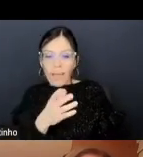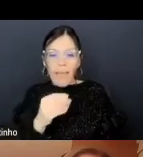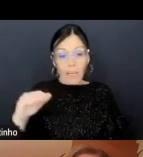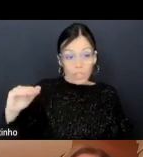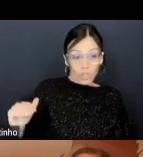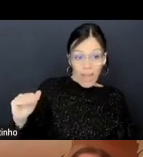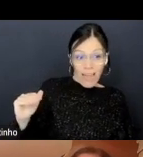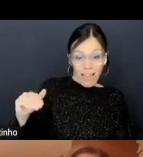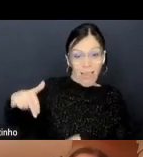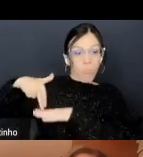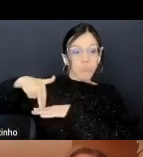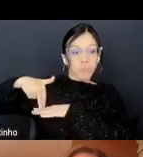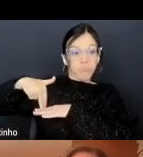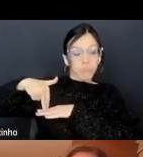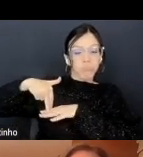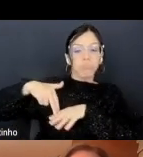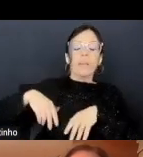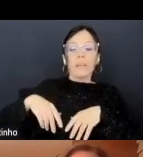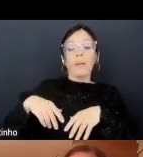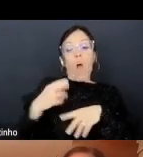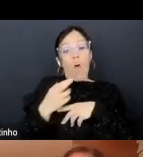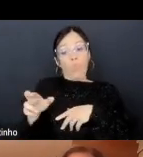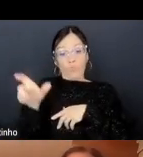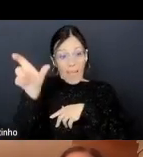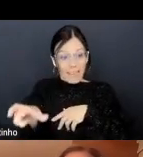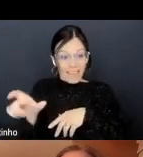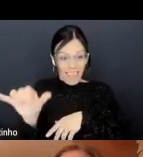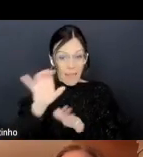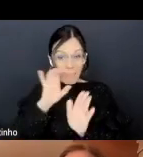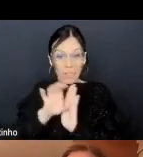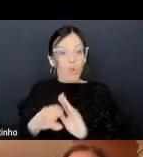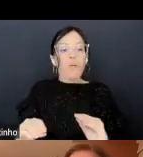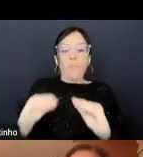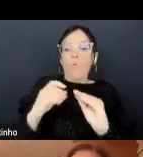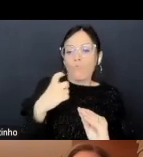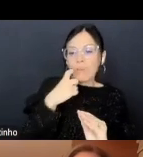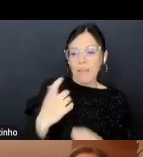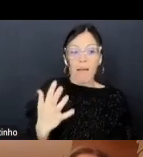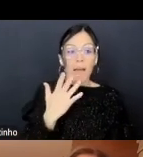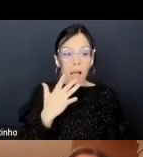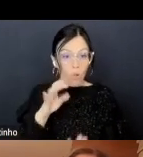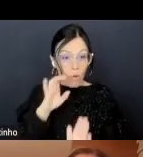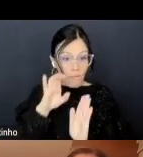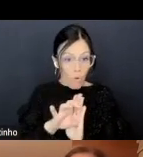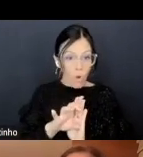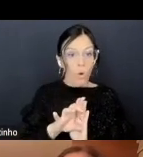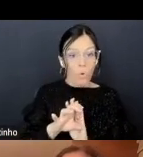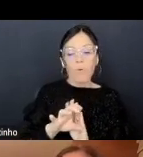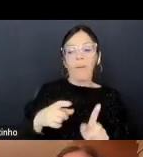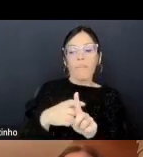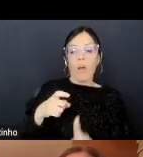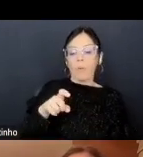child standing next to him the image on the right is um a more recent image a color photograph um from